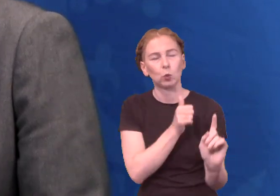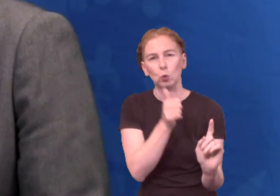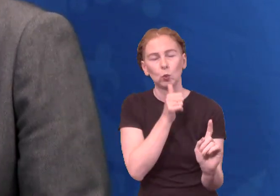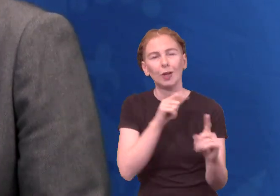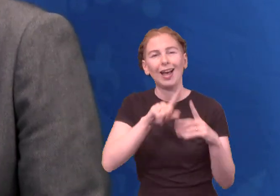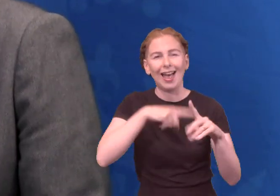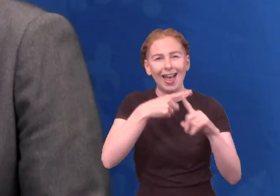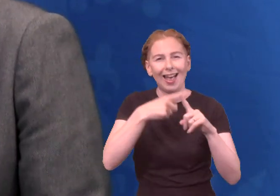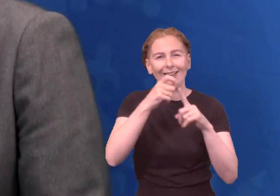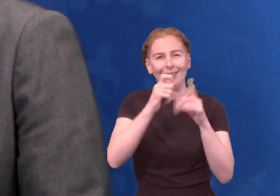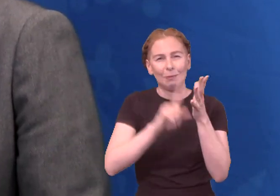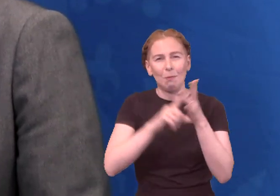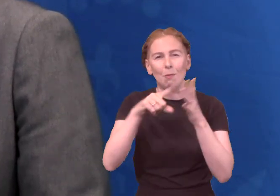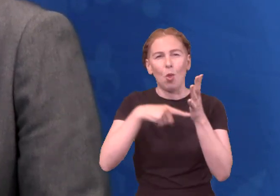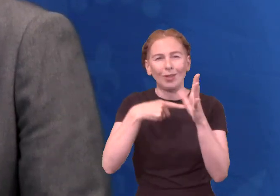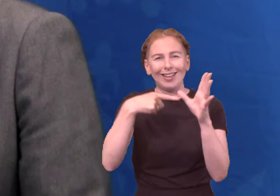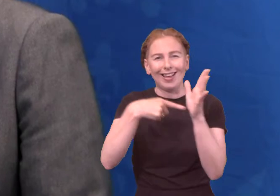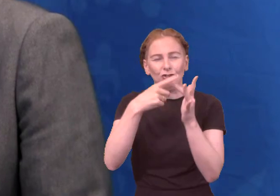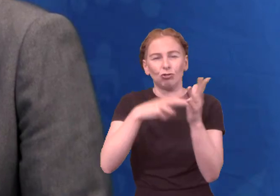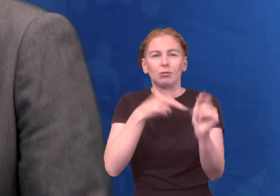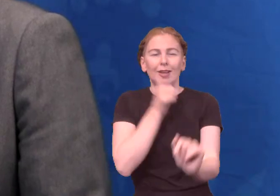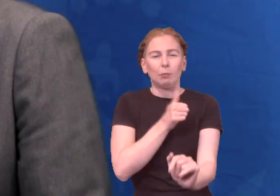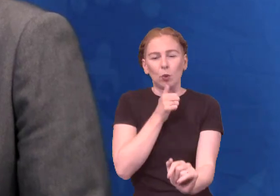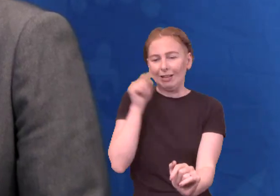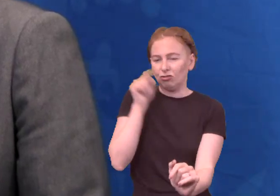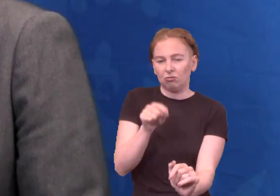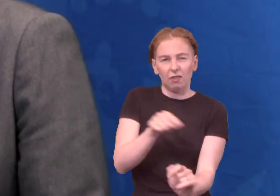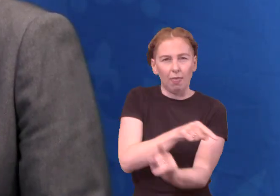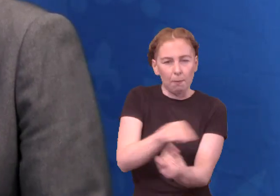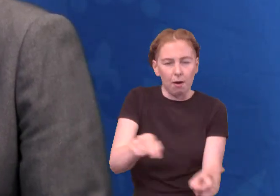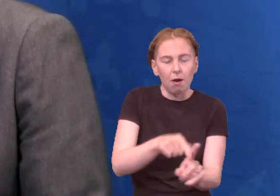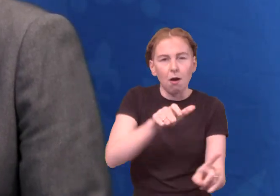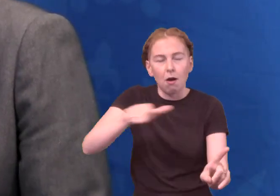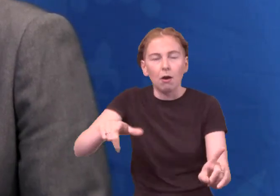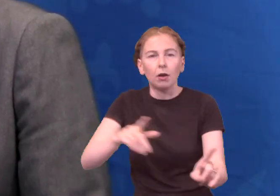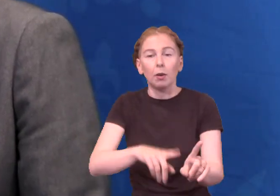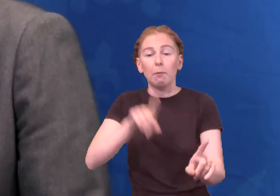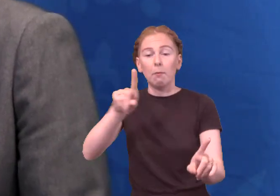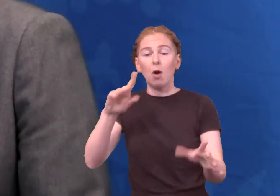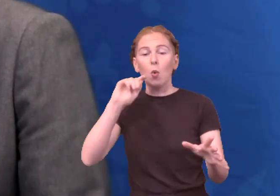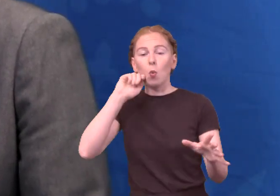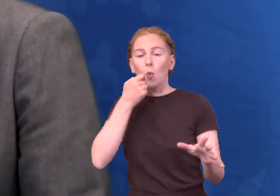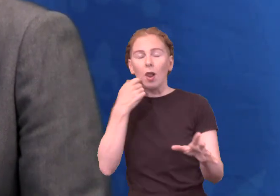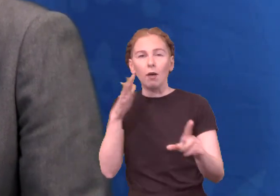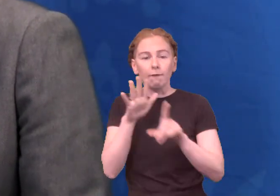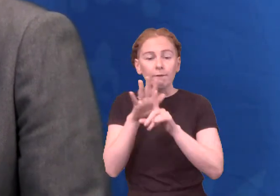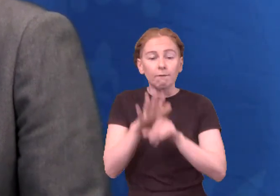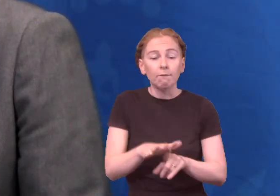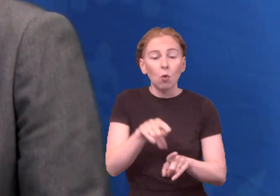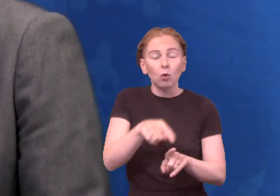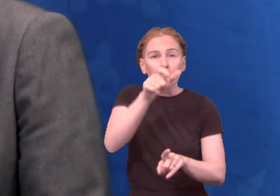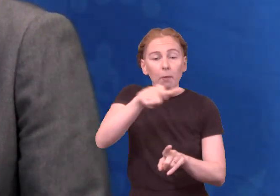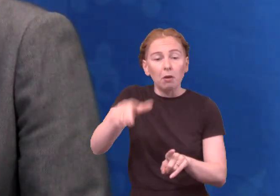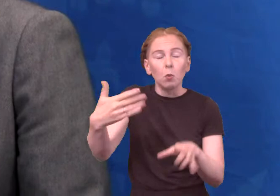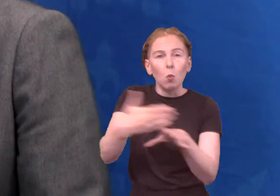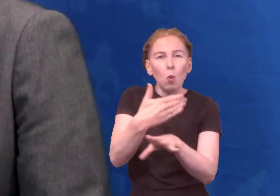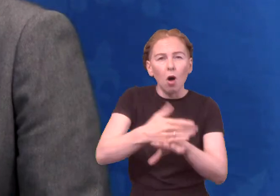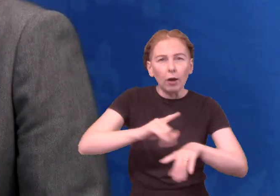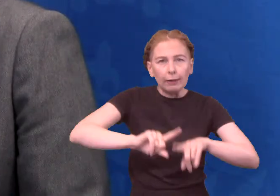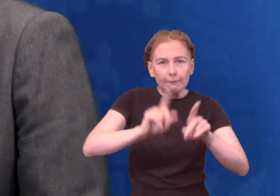in terms of making money or saving money by the conditions that somebody is forced to work in.